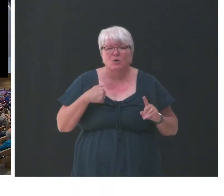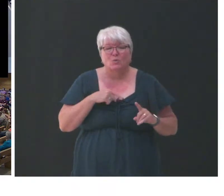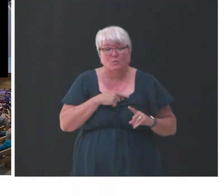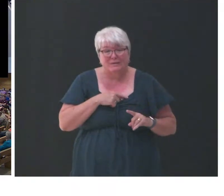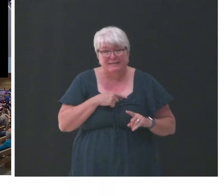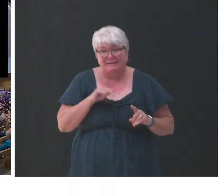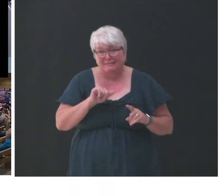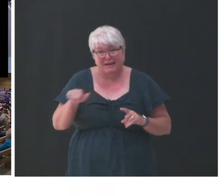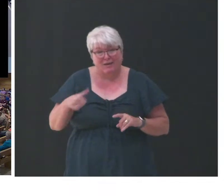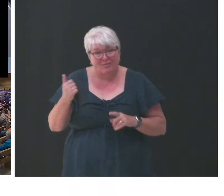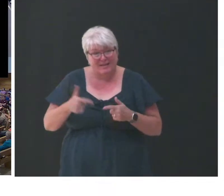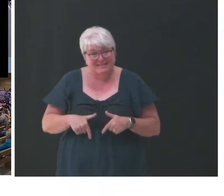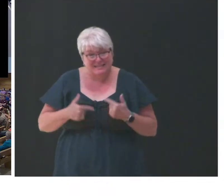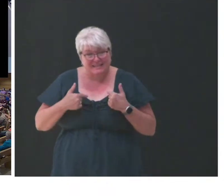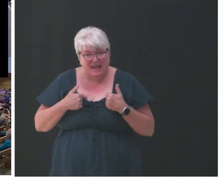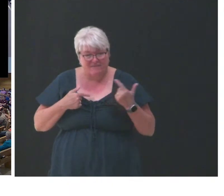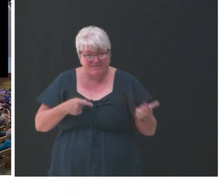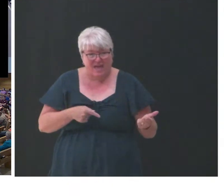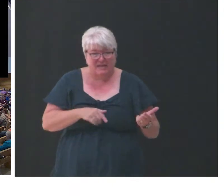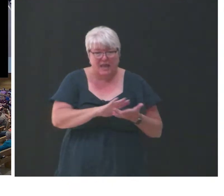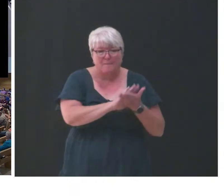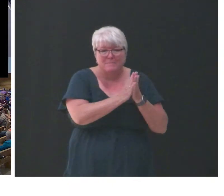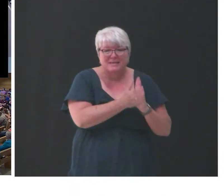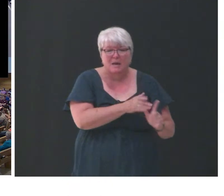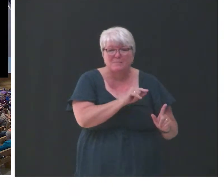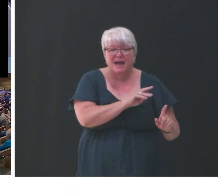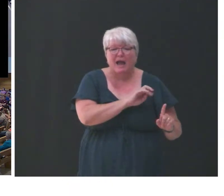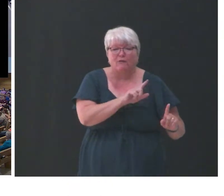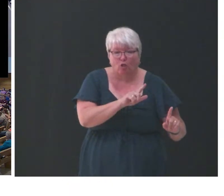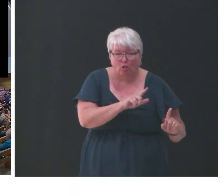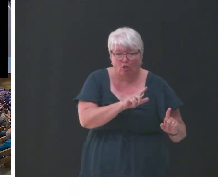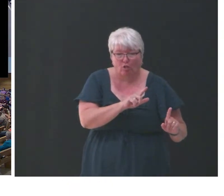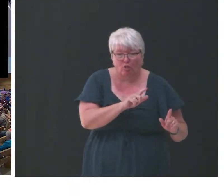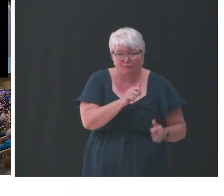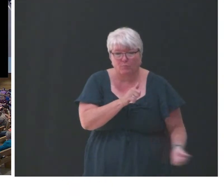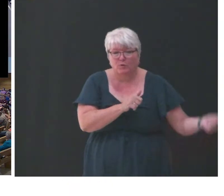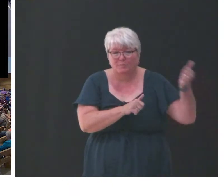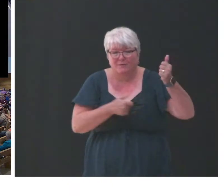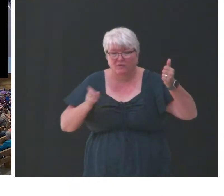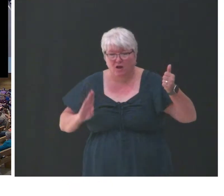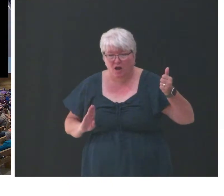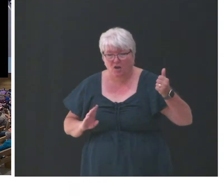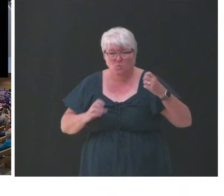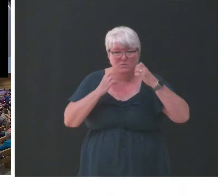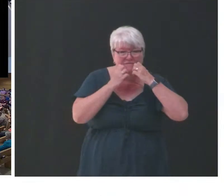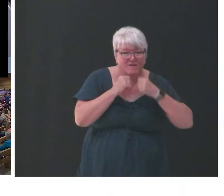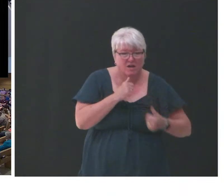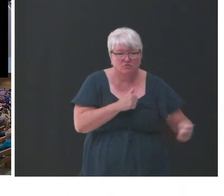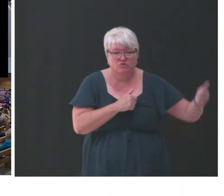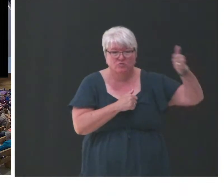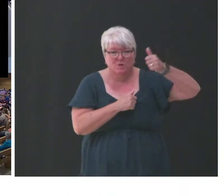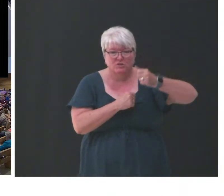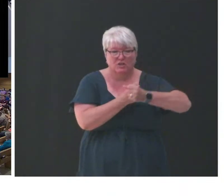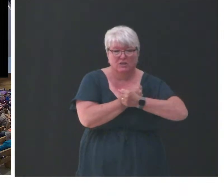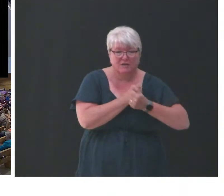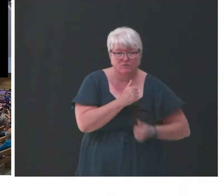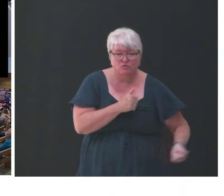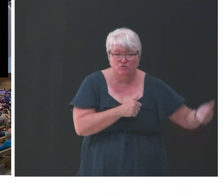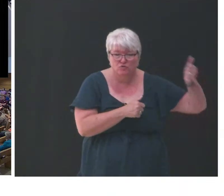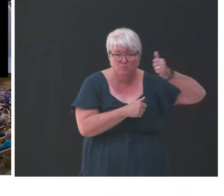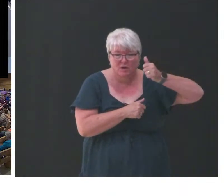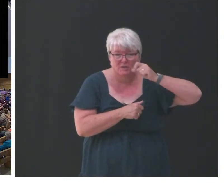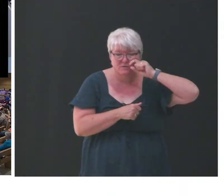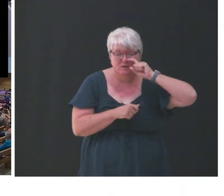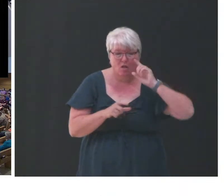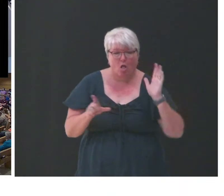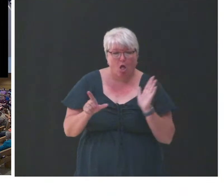else in life that's good, we can let it become an idol before God because we value it too much. We love it too much. And so all of a